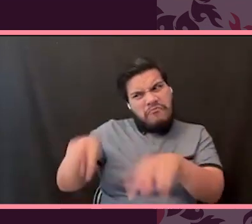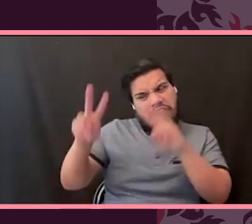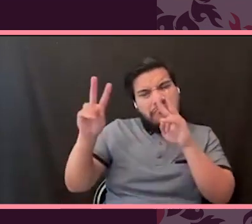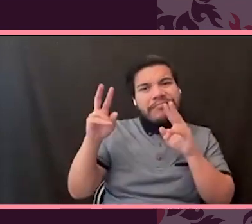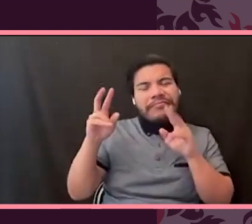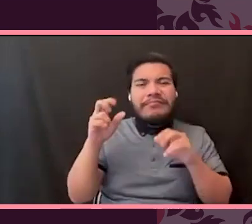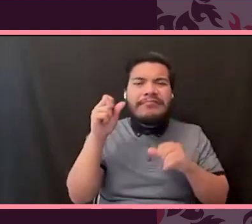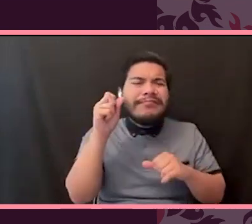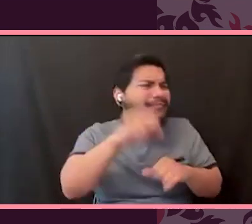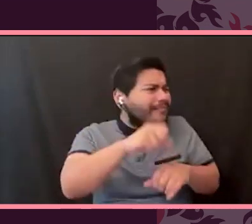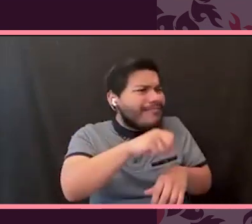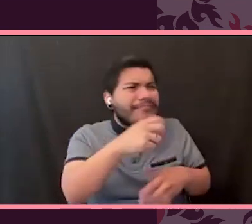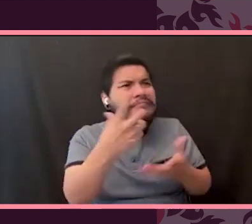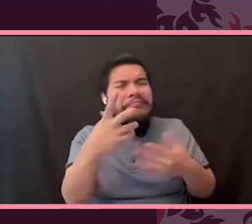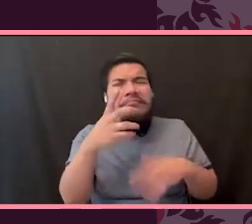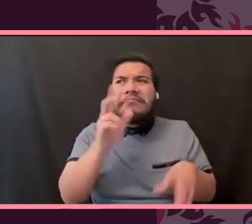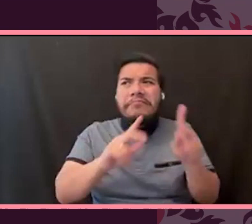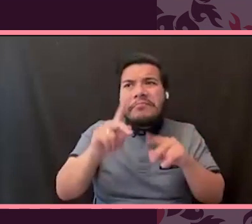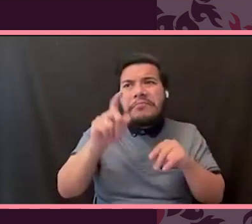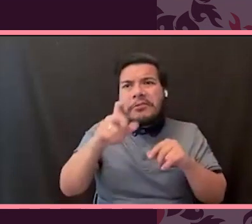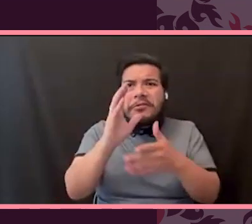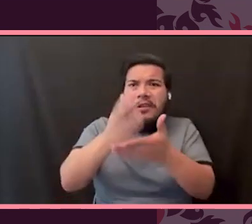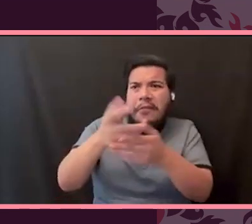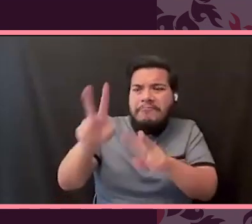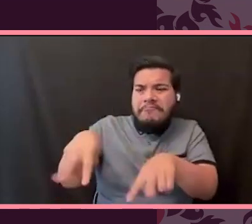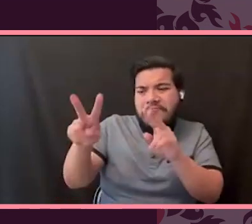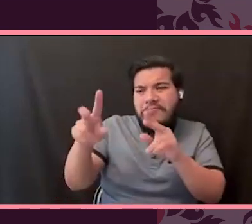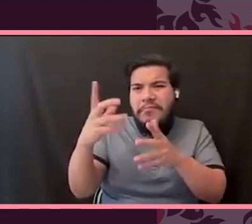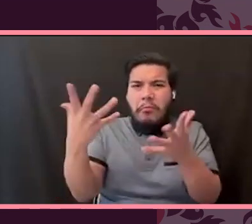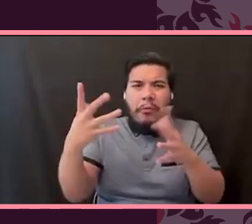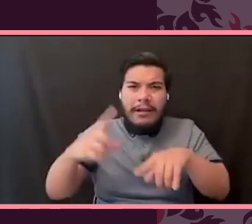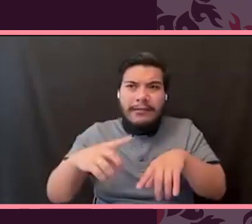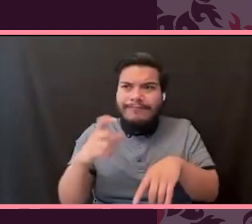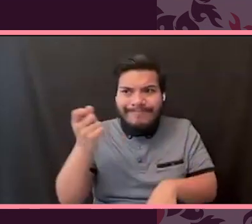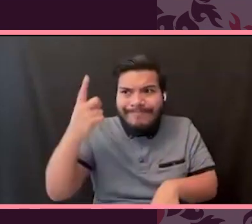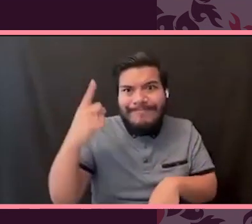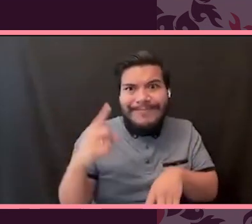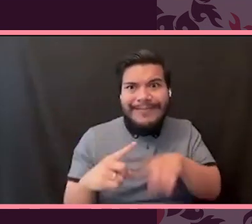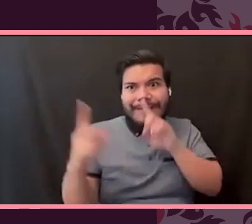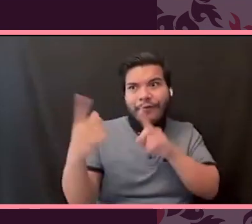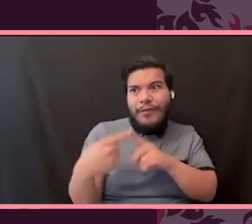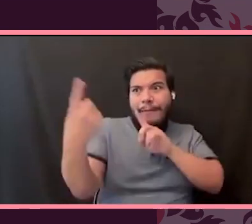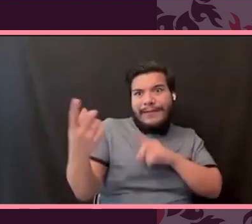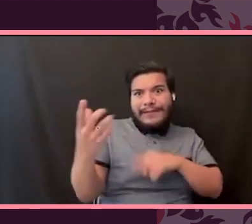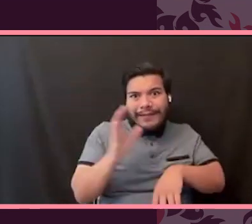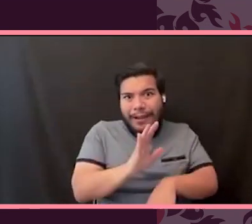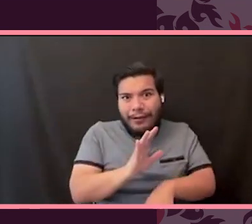stop immediately judging what they don't understand. Thank you. Yeah,